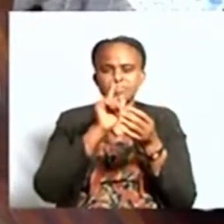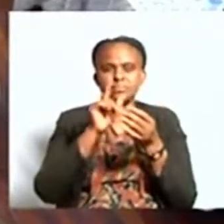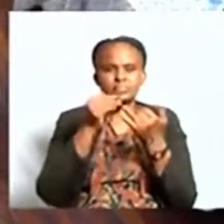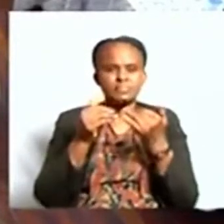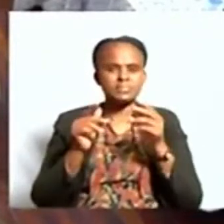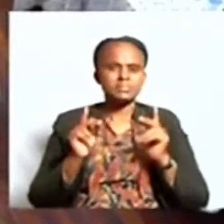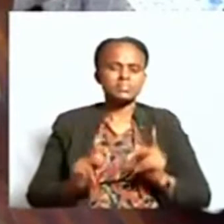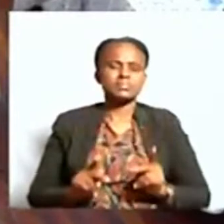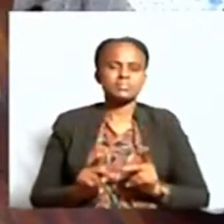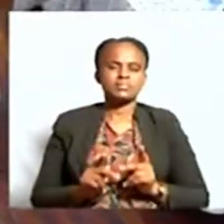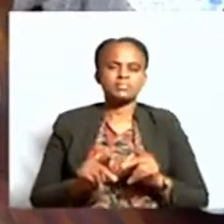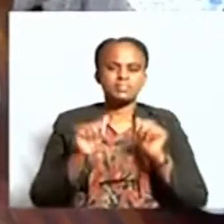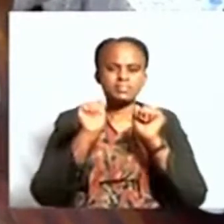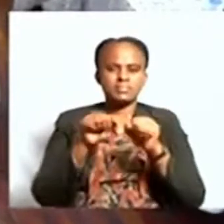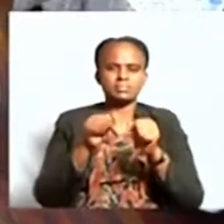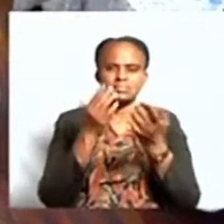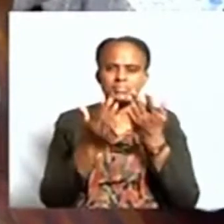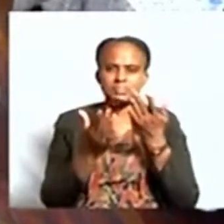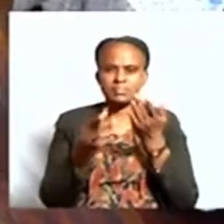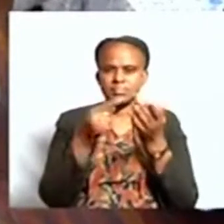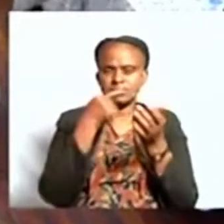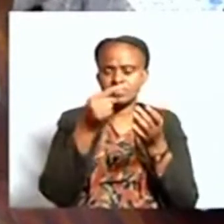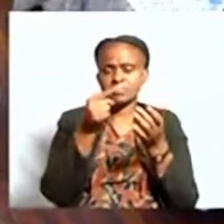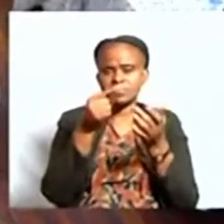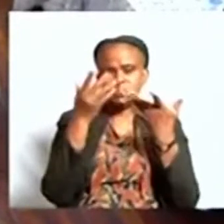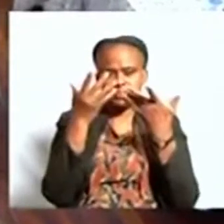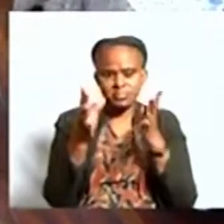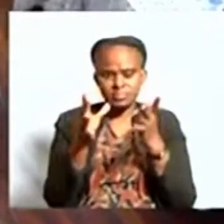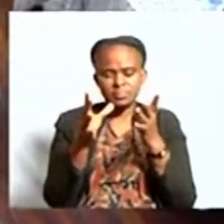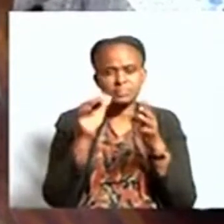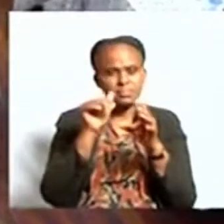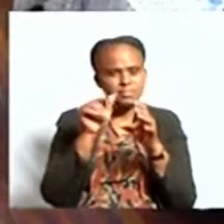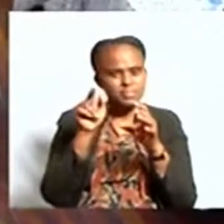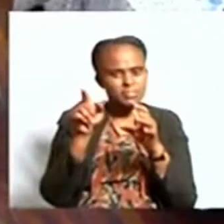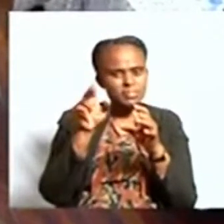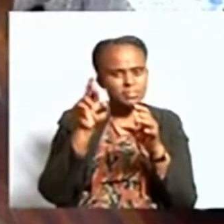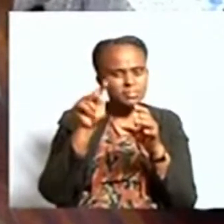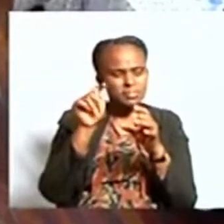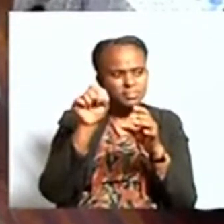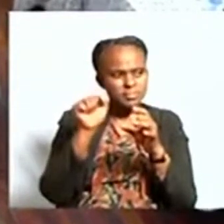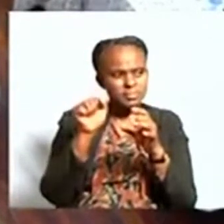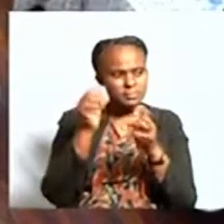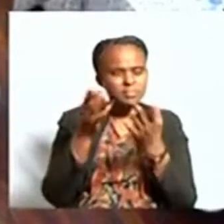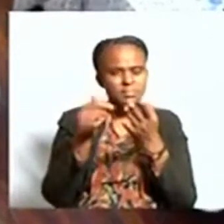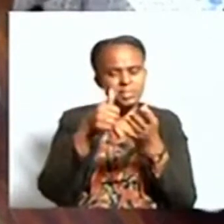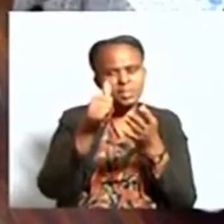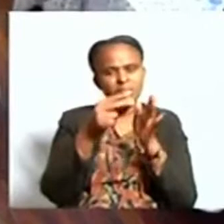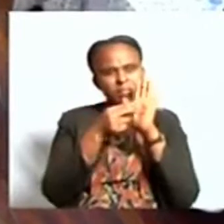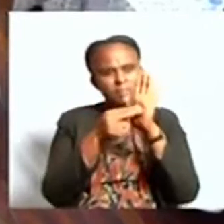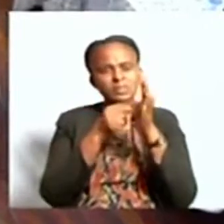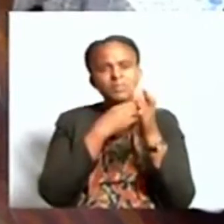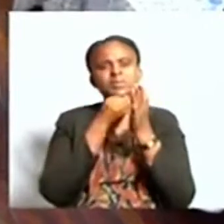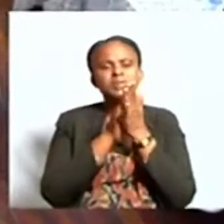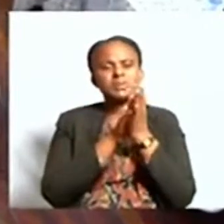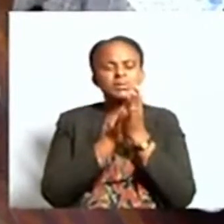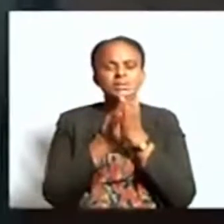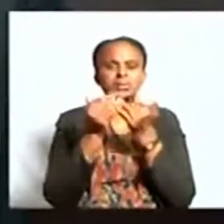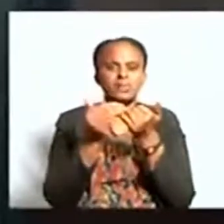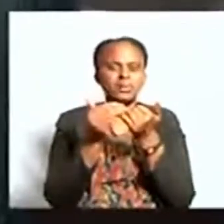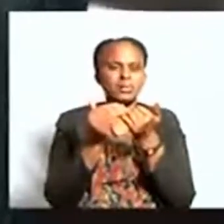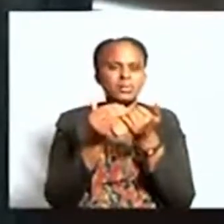client may actually claim the loss on the RATSA itself. They may seem to be uninterested now,